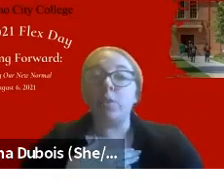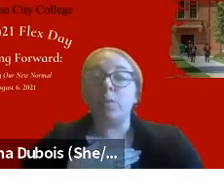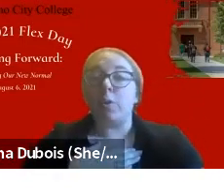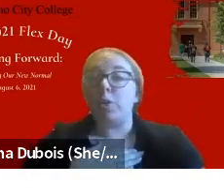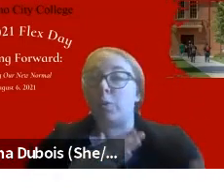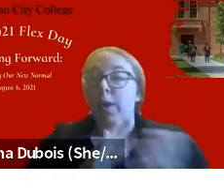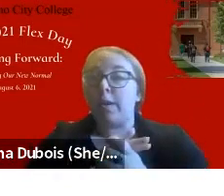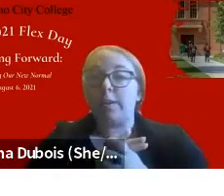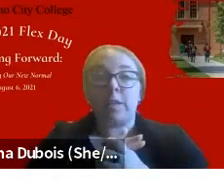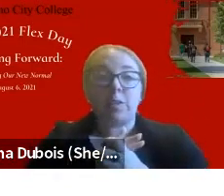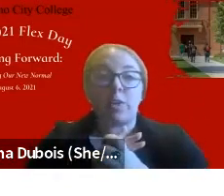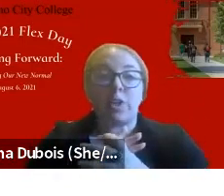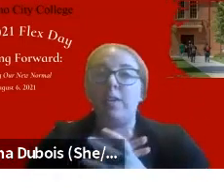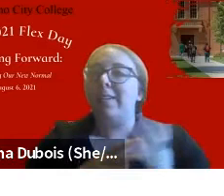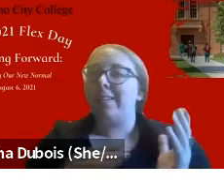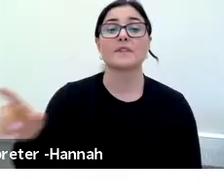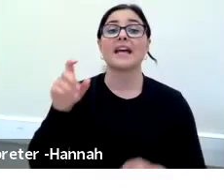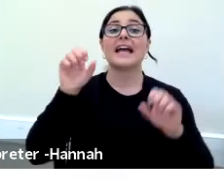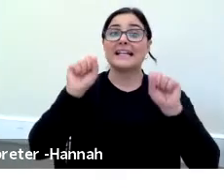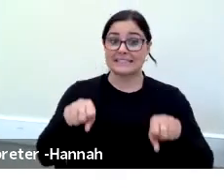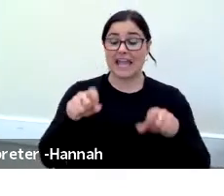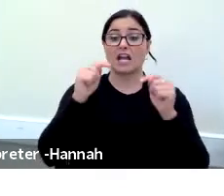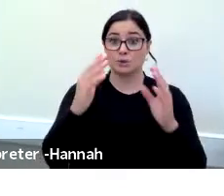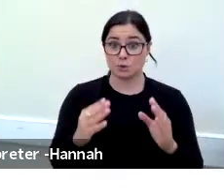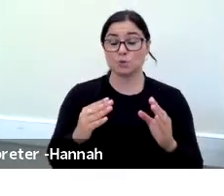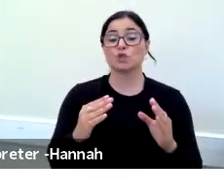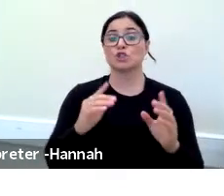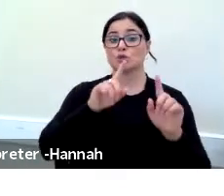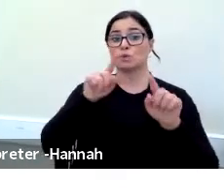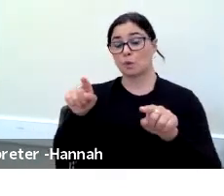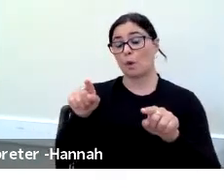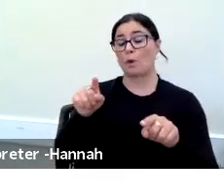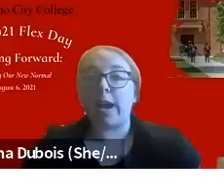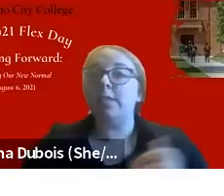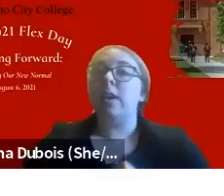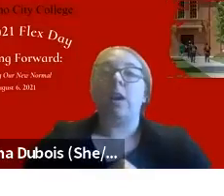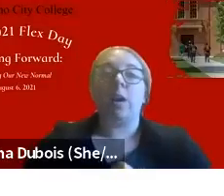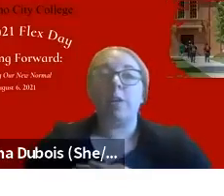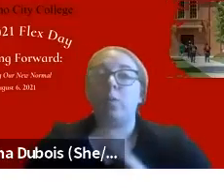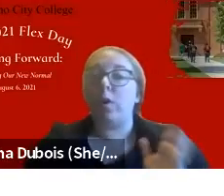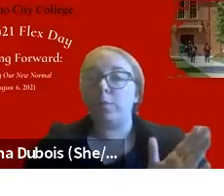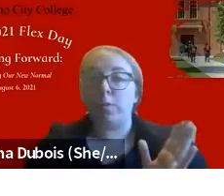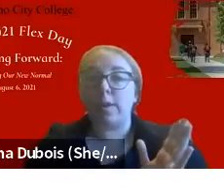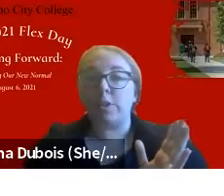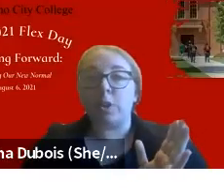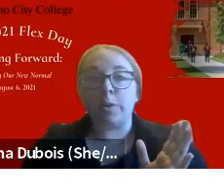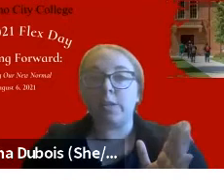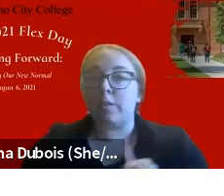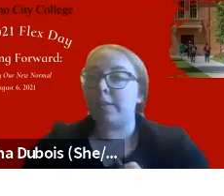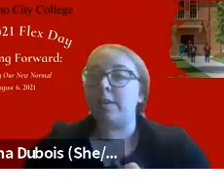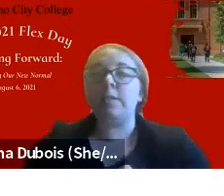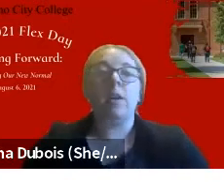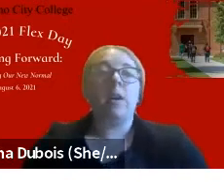Can deaf students go to tutoring is the next question. Yes, they can go to anything that the campus provides. They are welcome to request